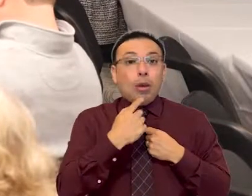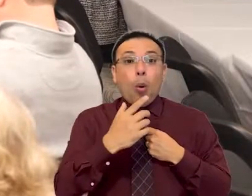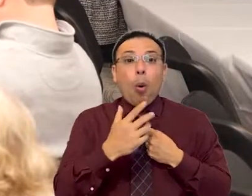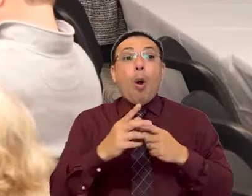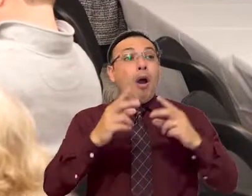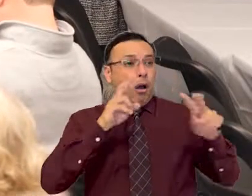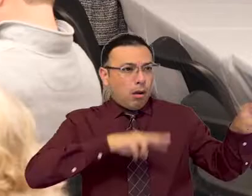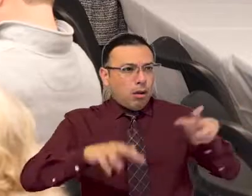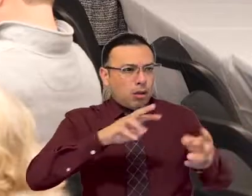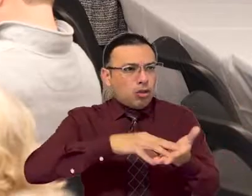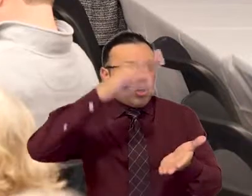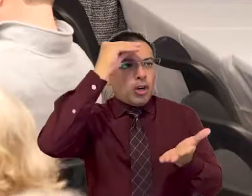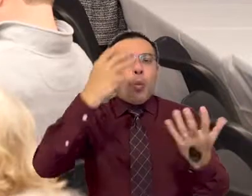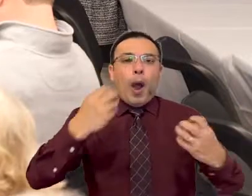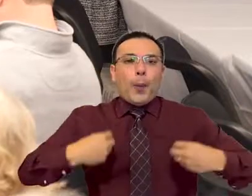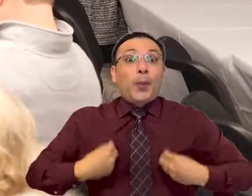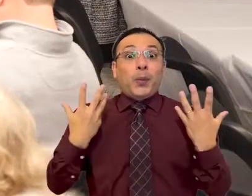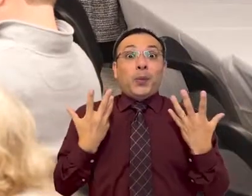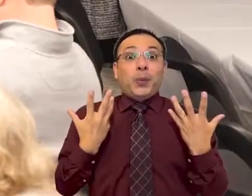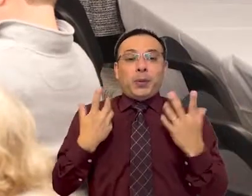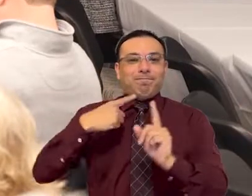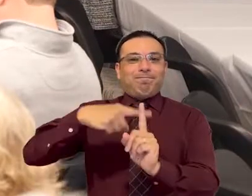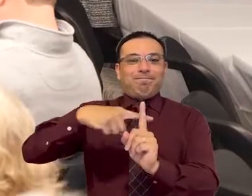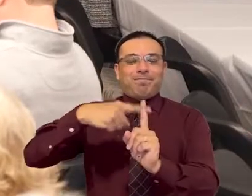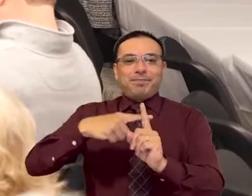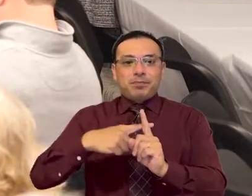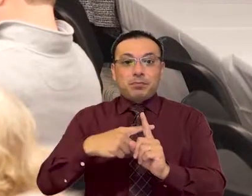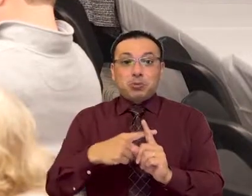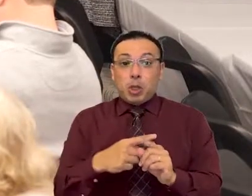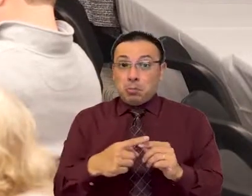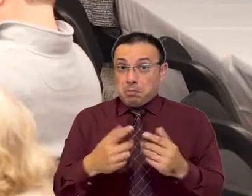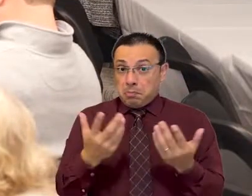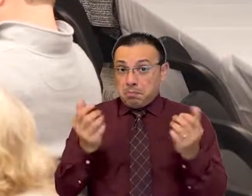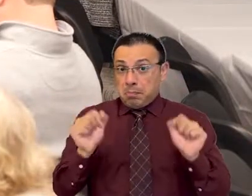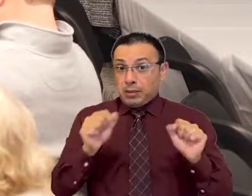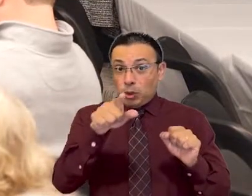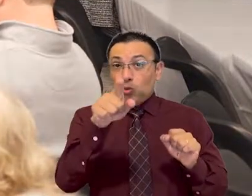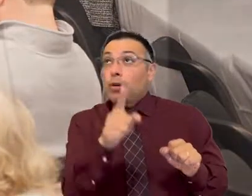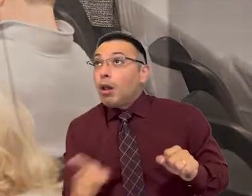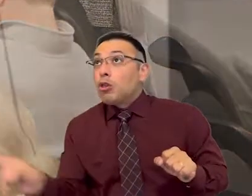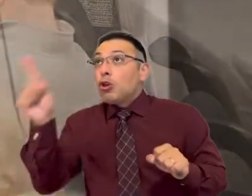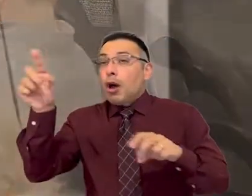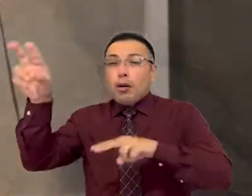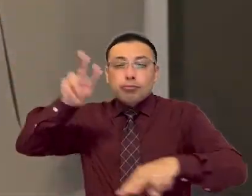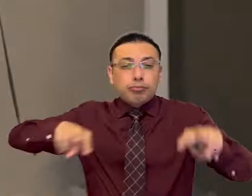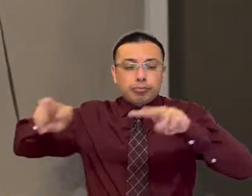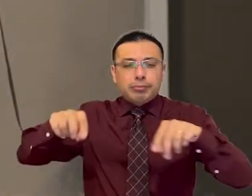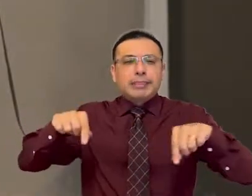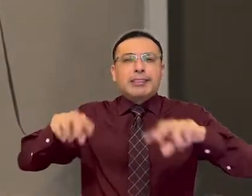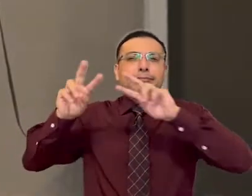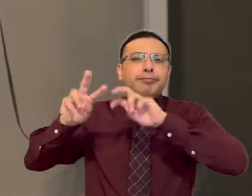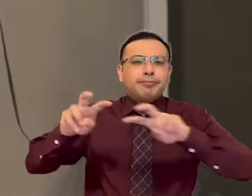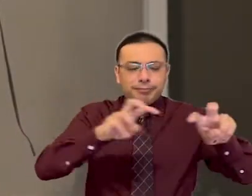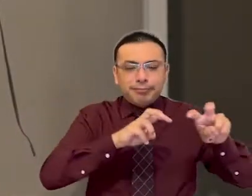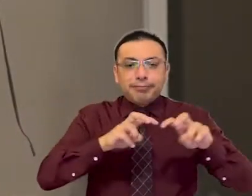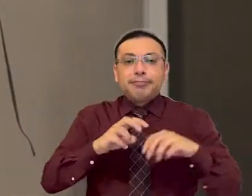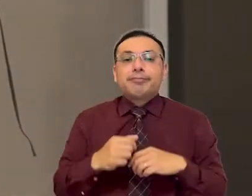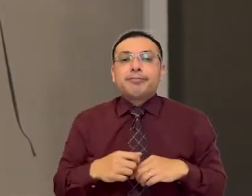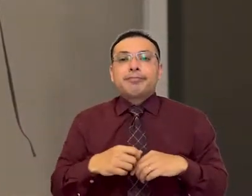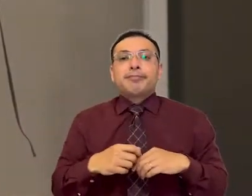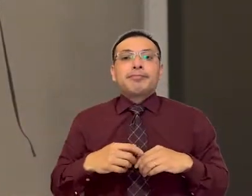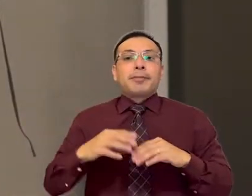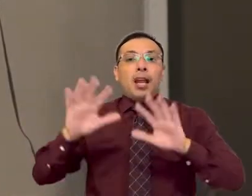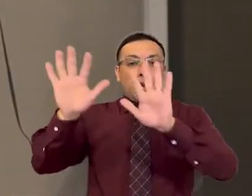Solutions gallery, and I hope you will visit it sometime if you haven't already, we are really looking at the climate and biodiversity crisis through